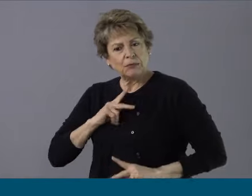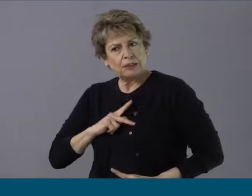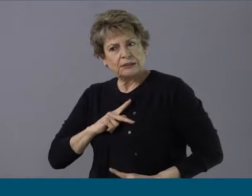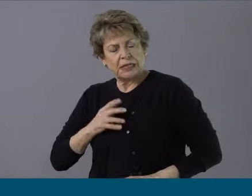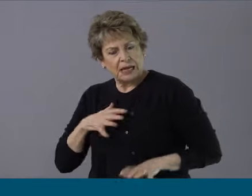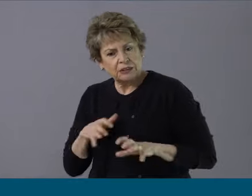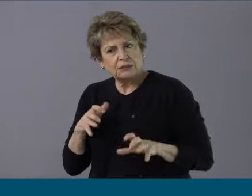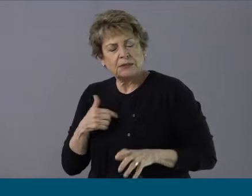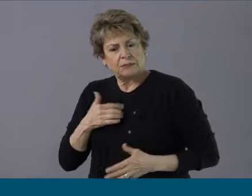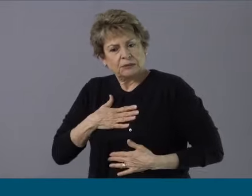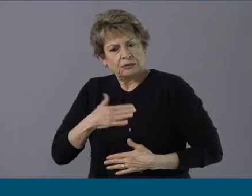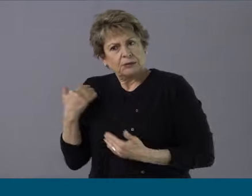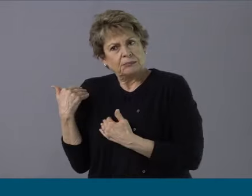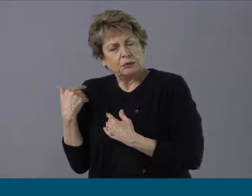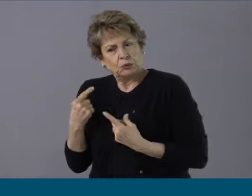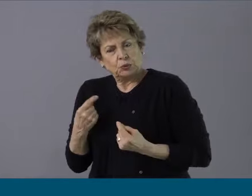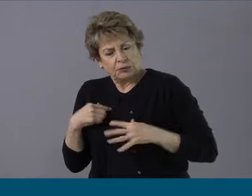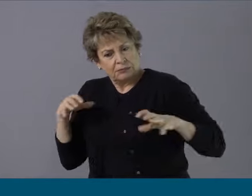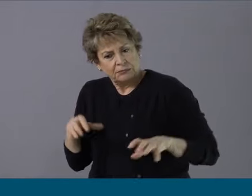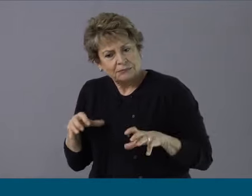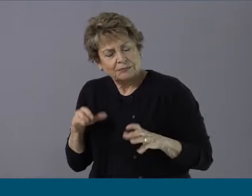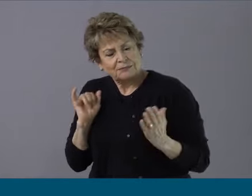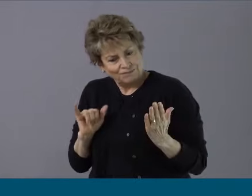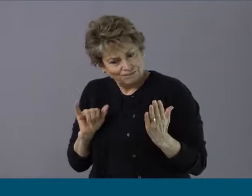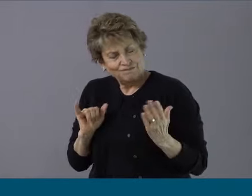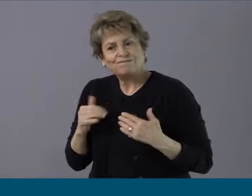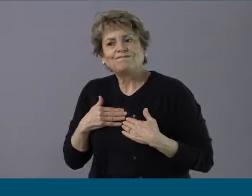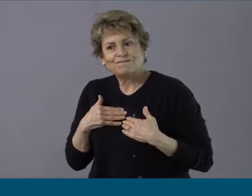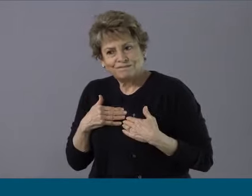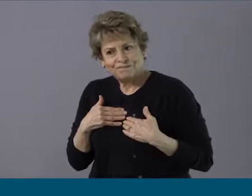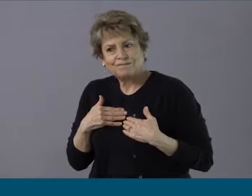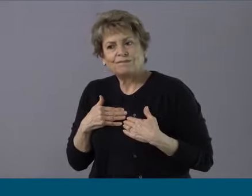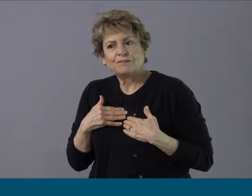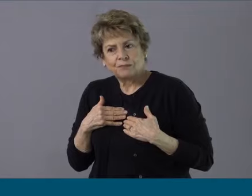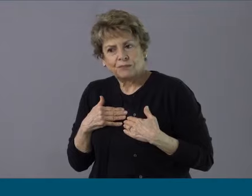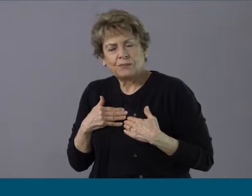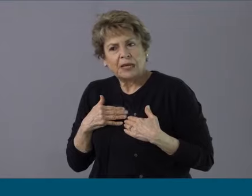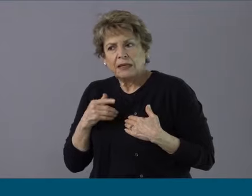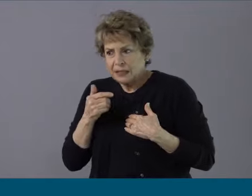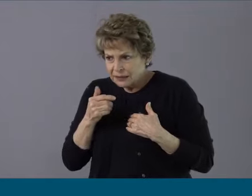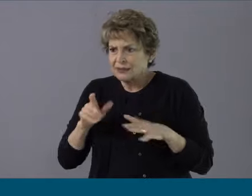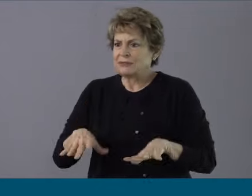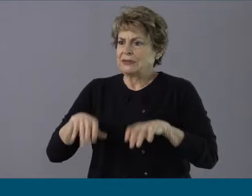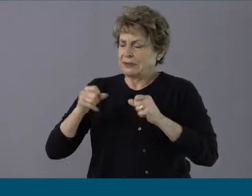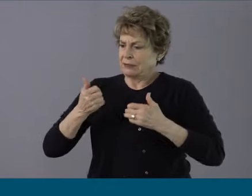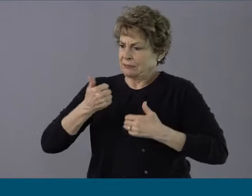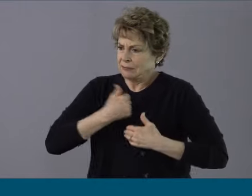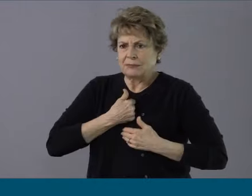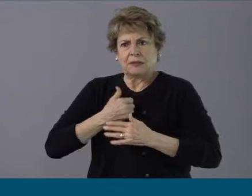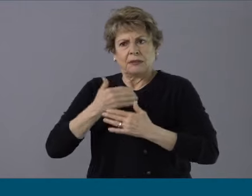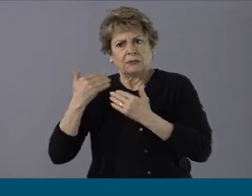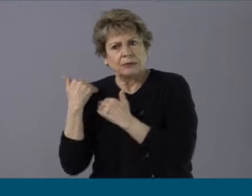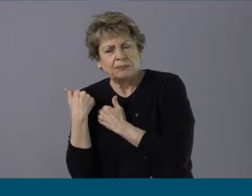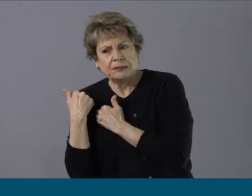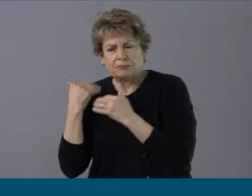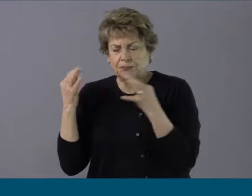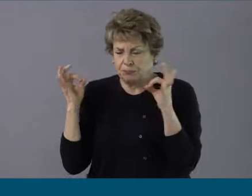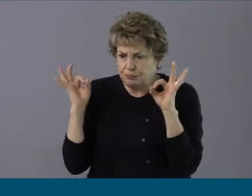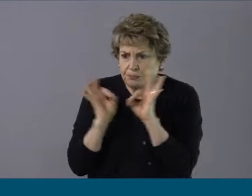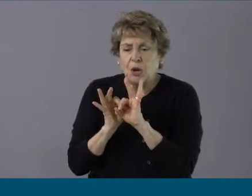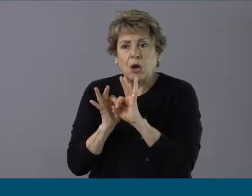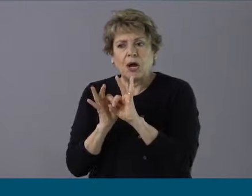and taking personal responsibility for what happens will make a difference and better